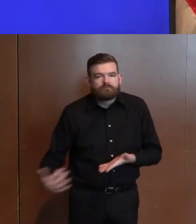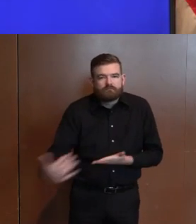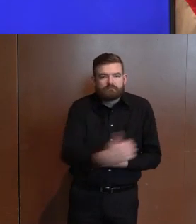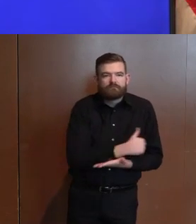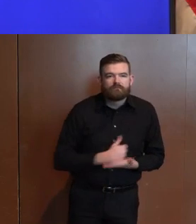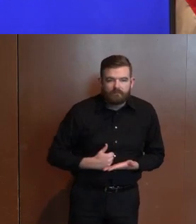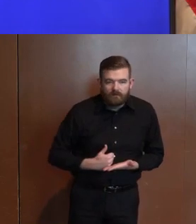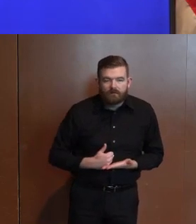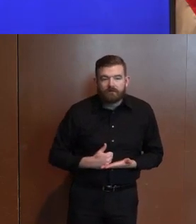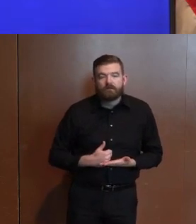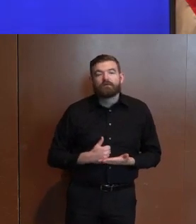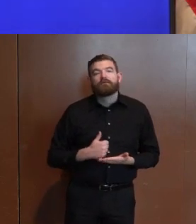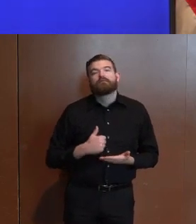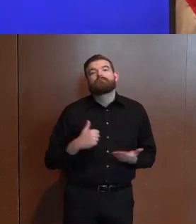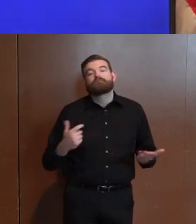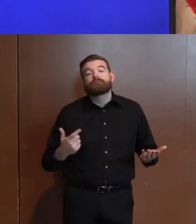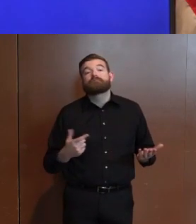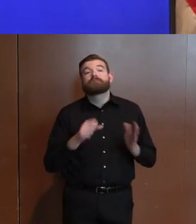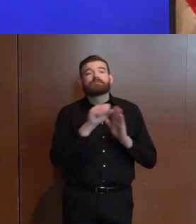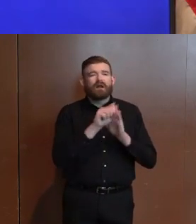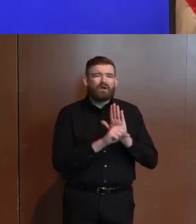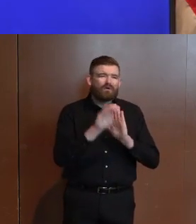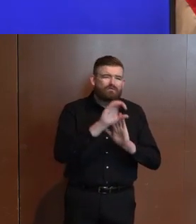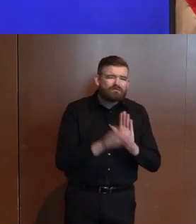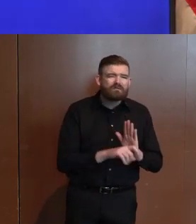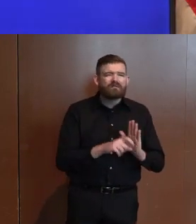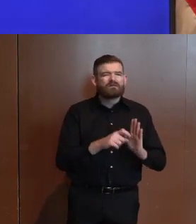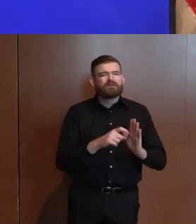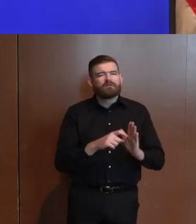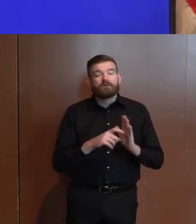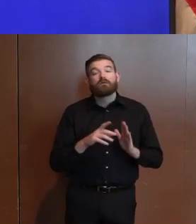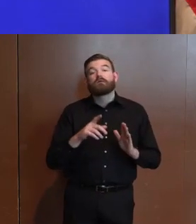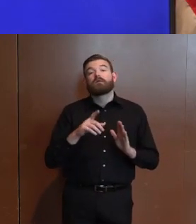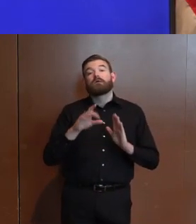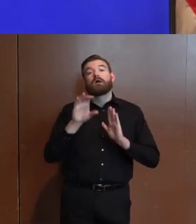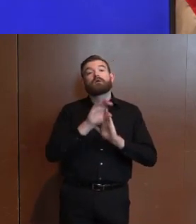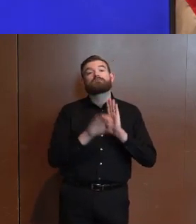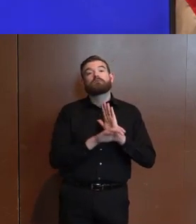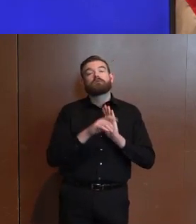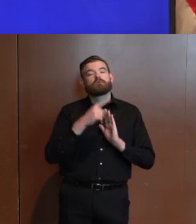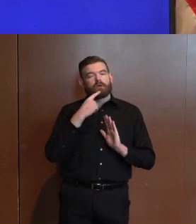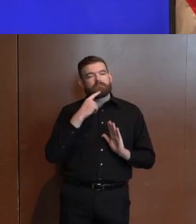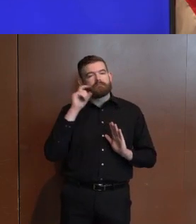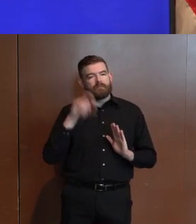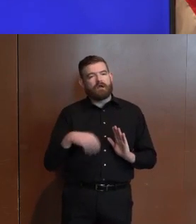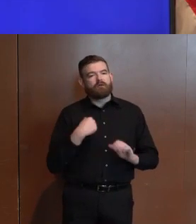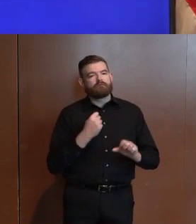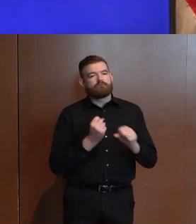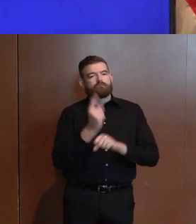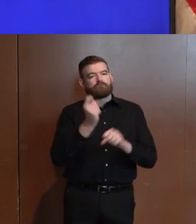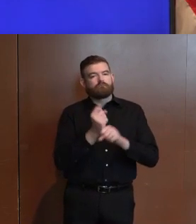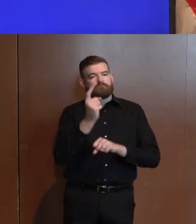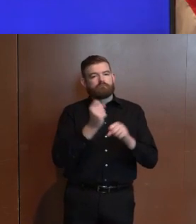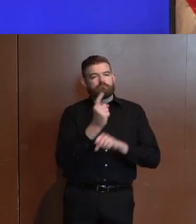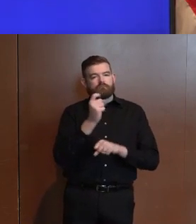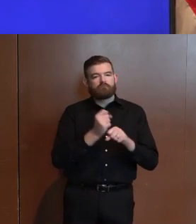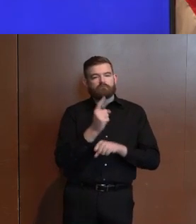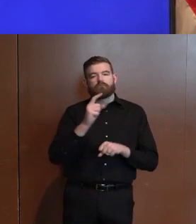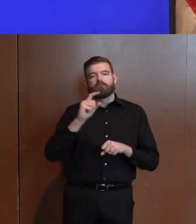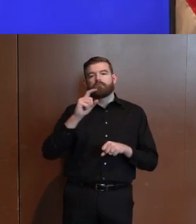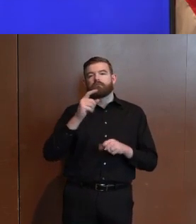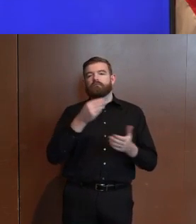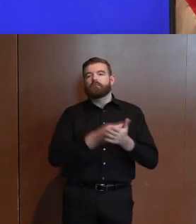right? Correct. The Constitution says you have to have an annual appropriations act for a fiscal year, but it accounts for